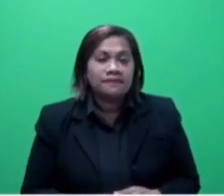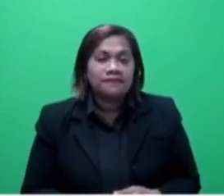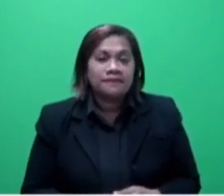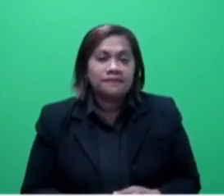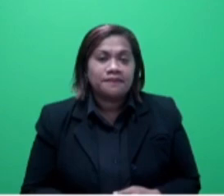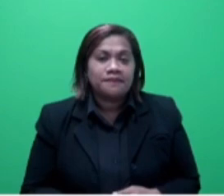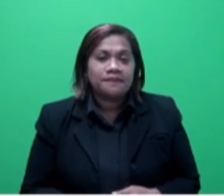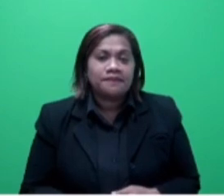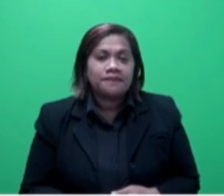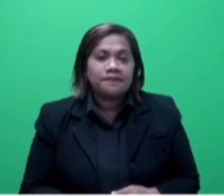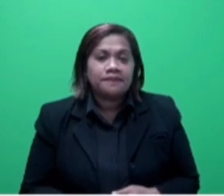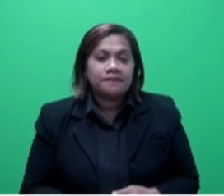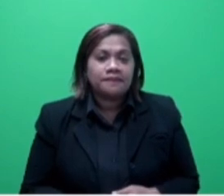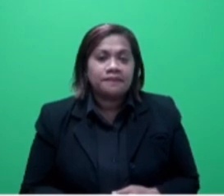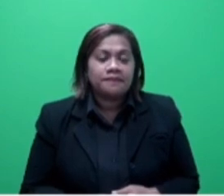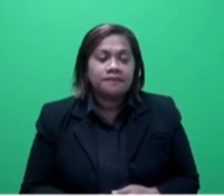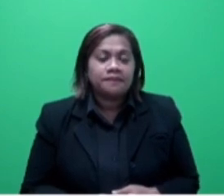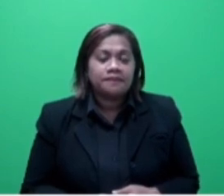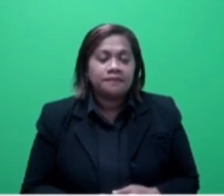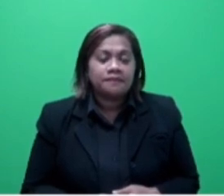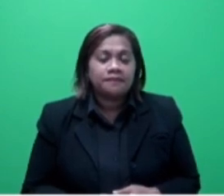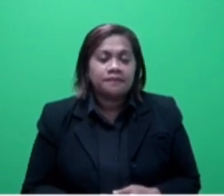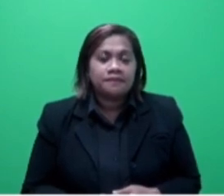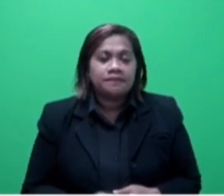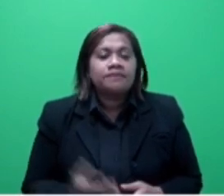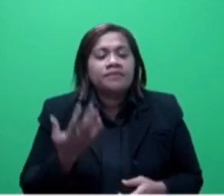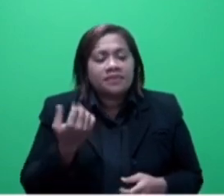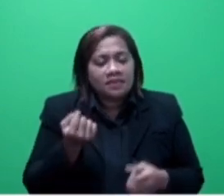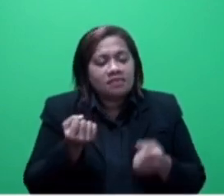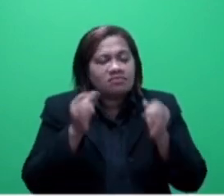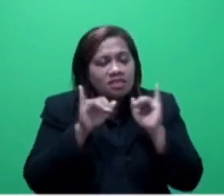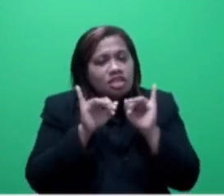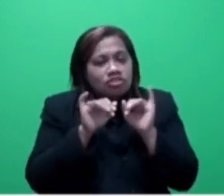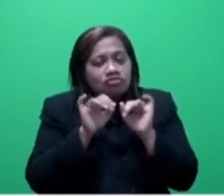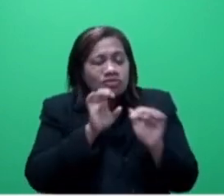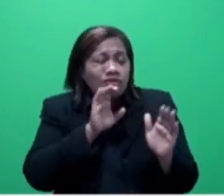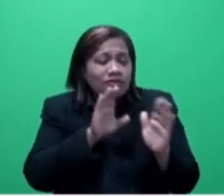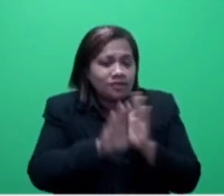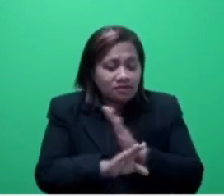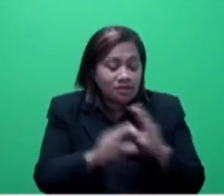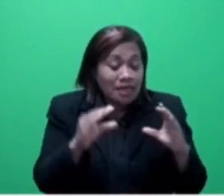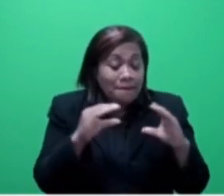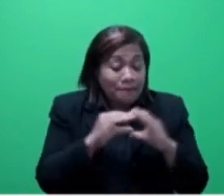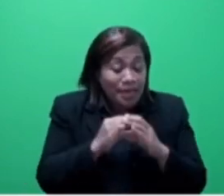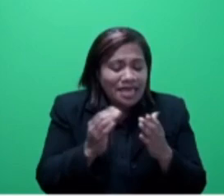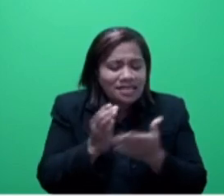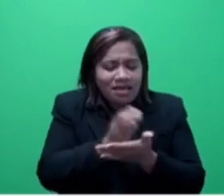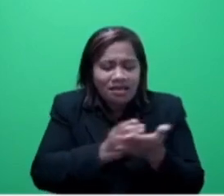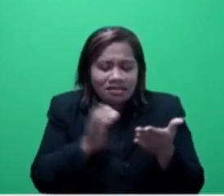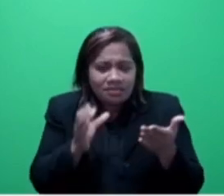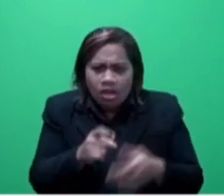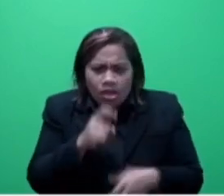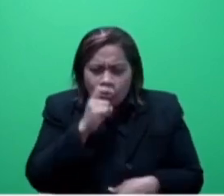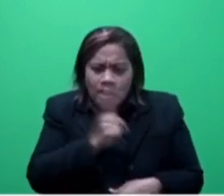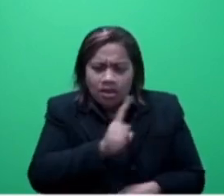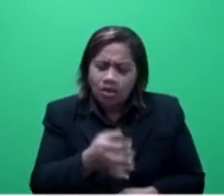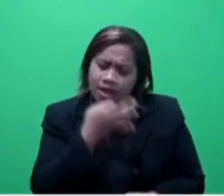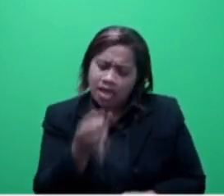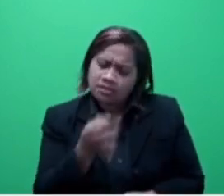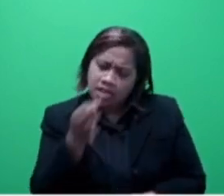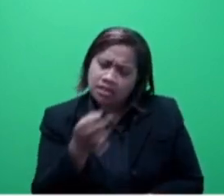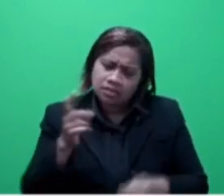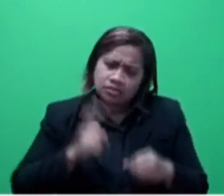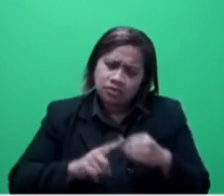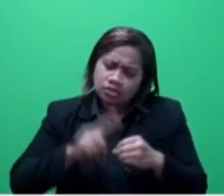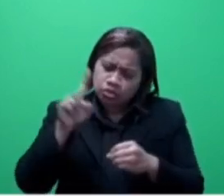There are certain issues that remain confidential between a bank and its customer. You can't go and willy-nilly ask any question you want with respect to